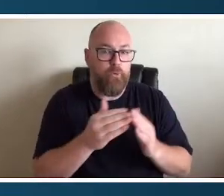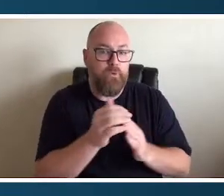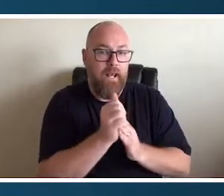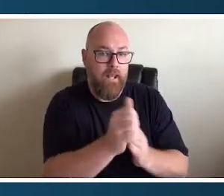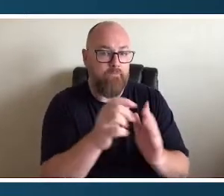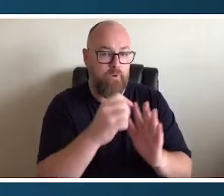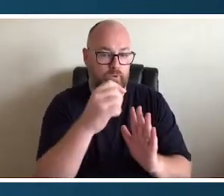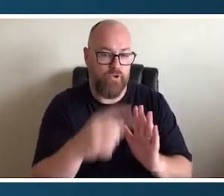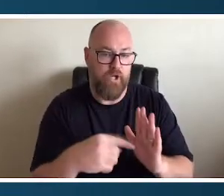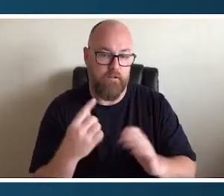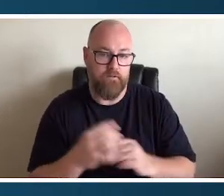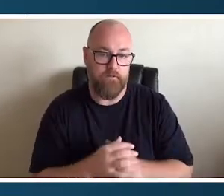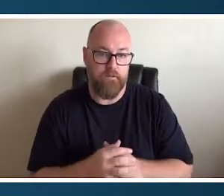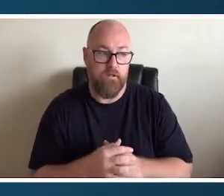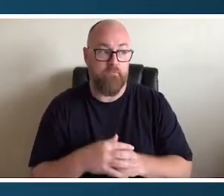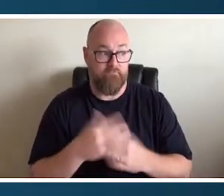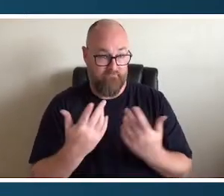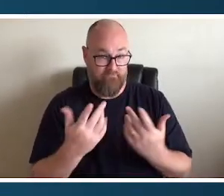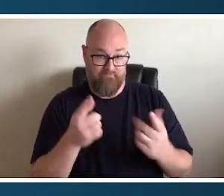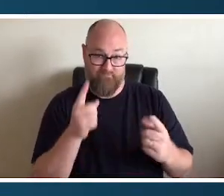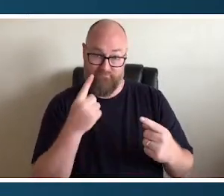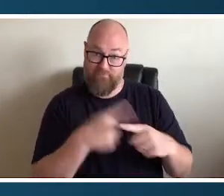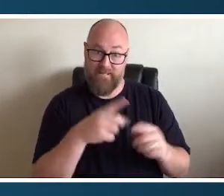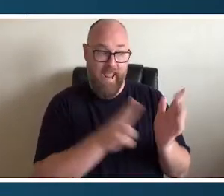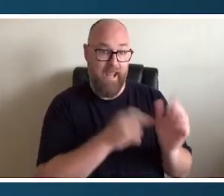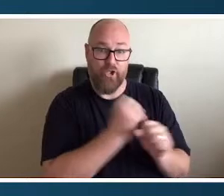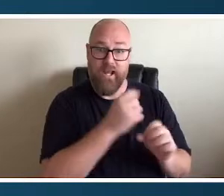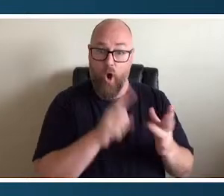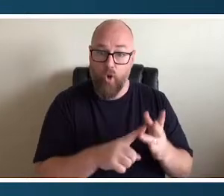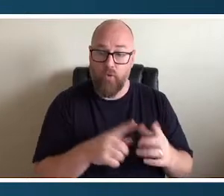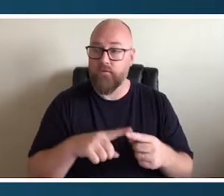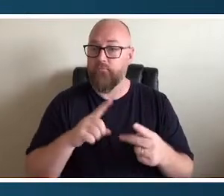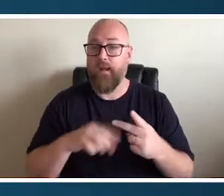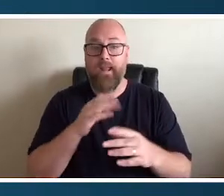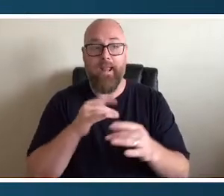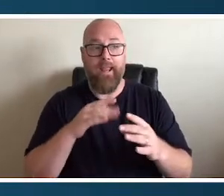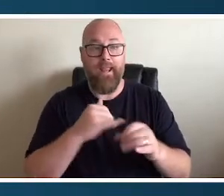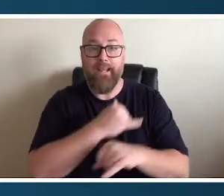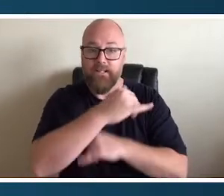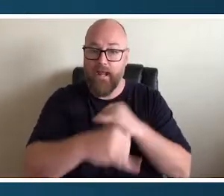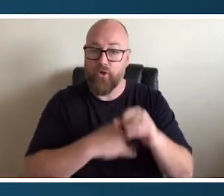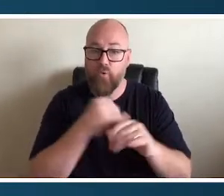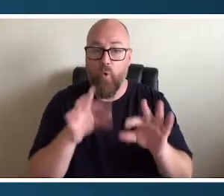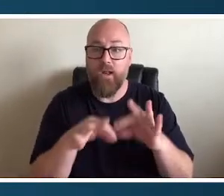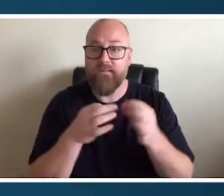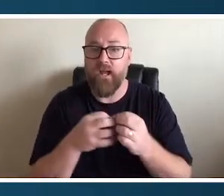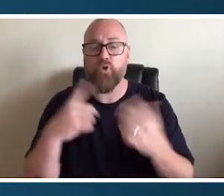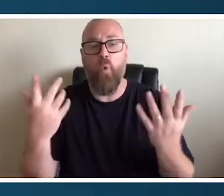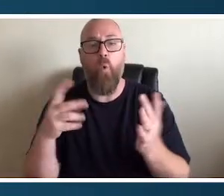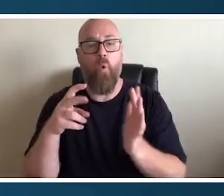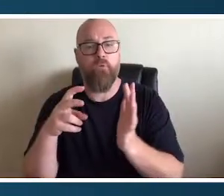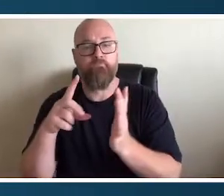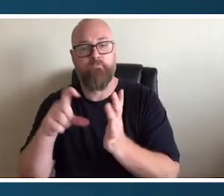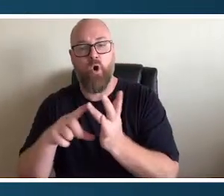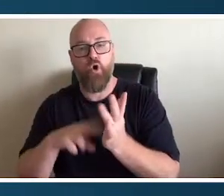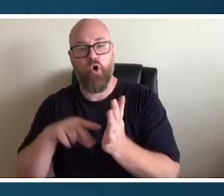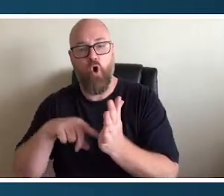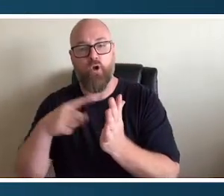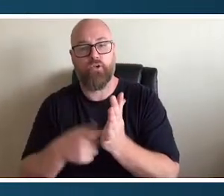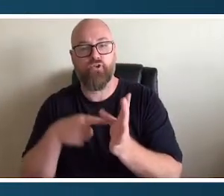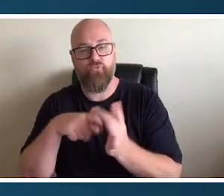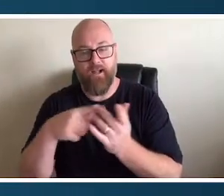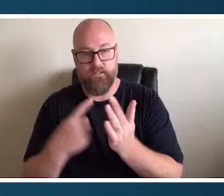international organizations, or contractors. Foundations and philanthropic entities also contribute to